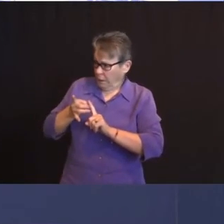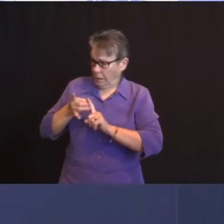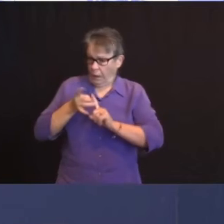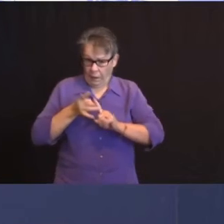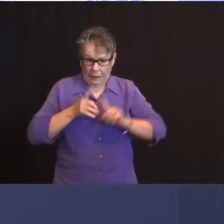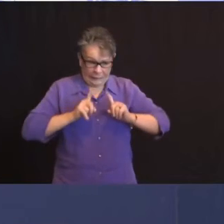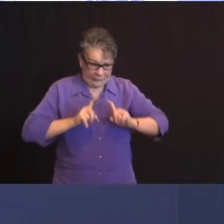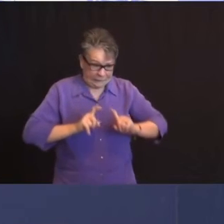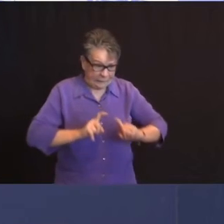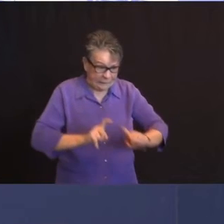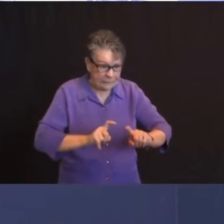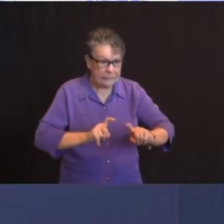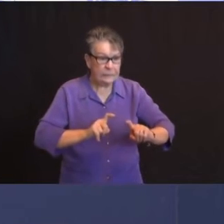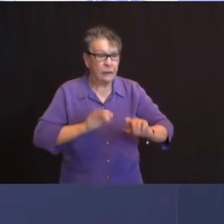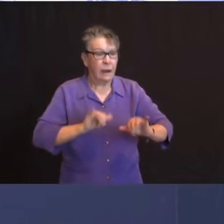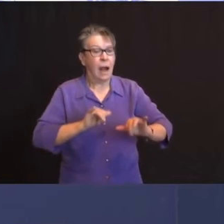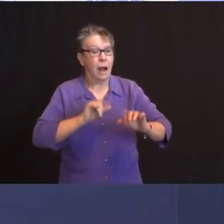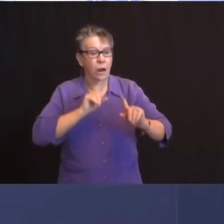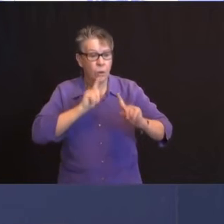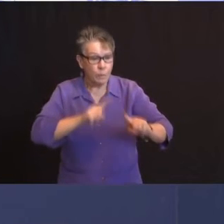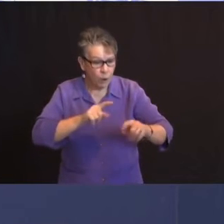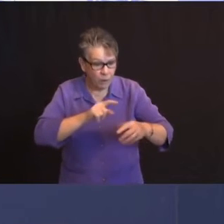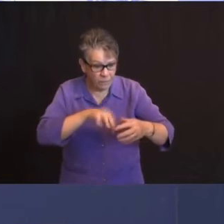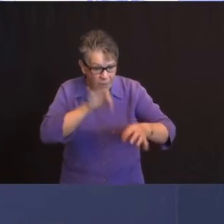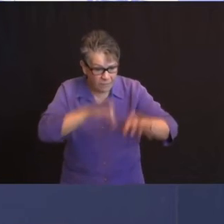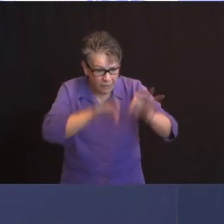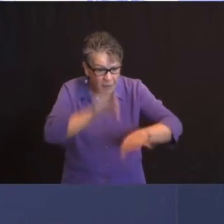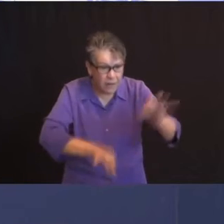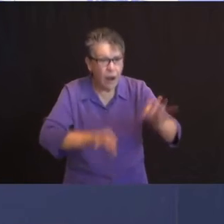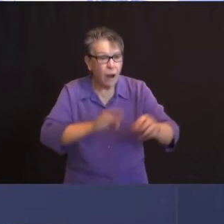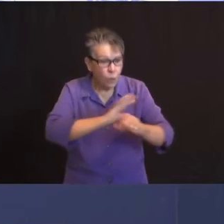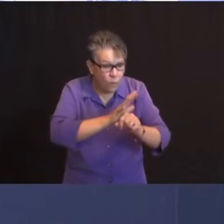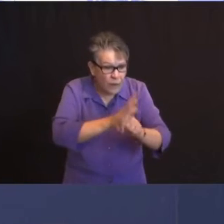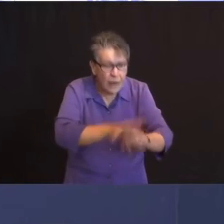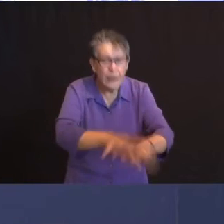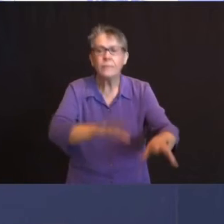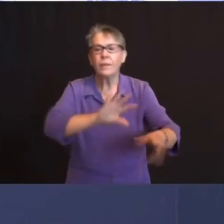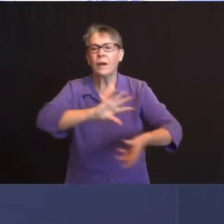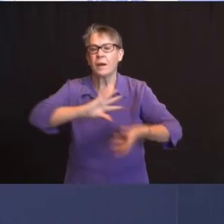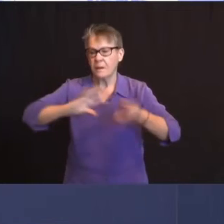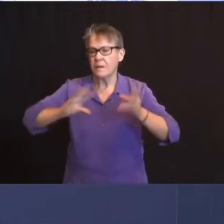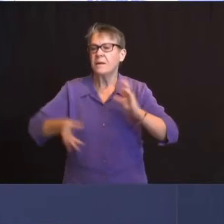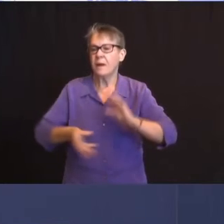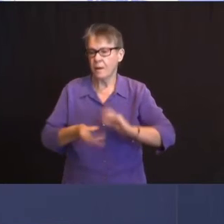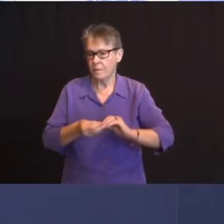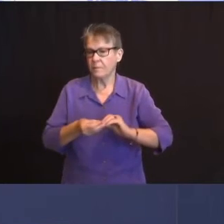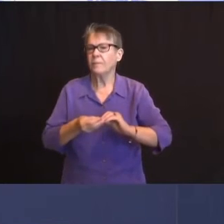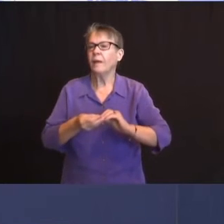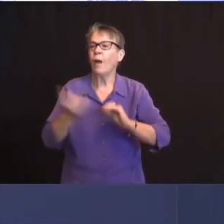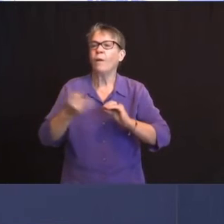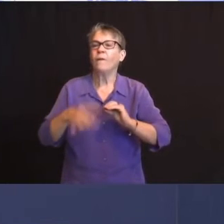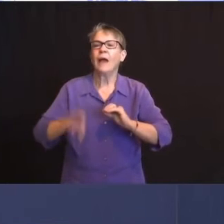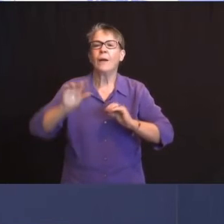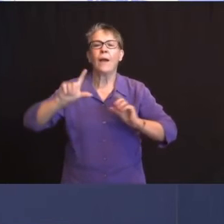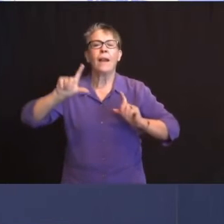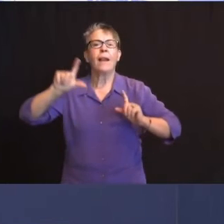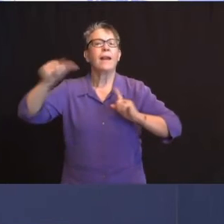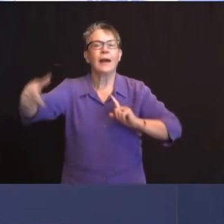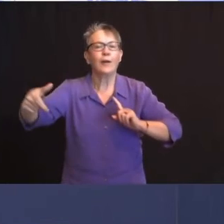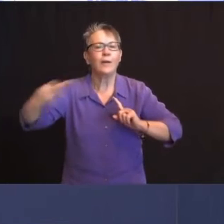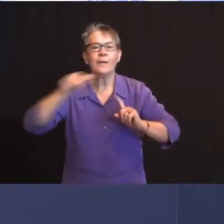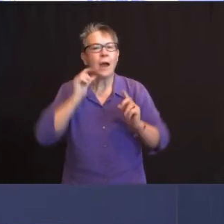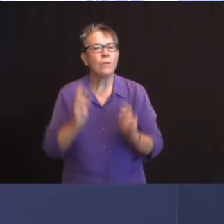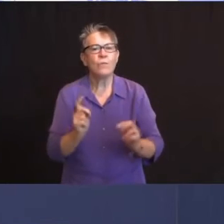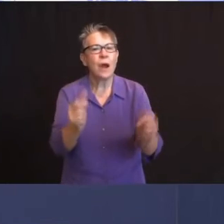is clear that New Jersey's cases continue to trend up. As our cases increase, it becomes even